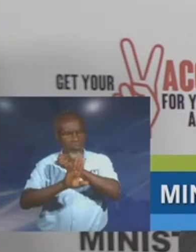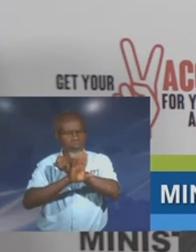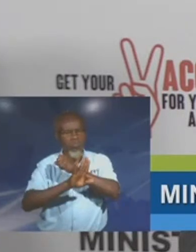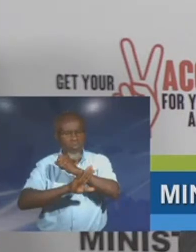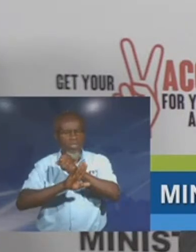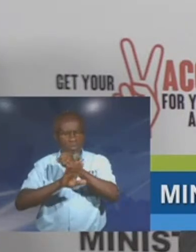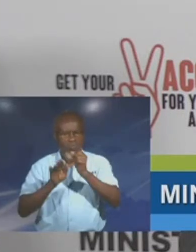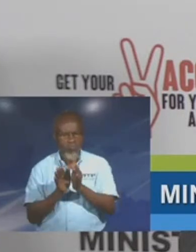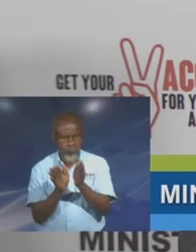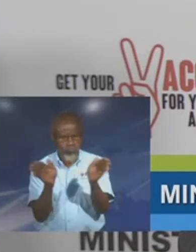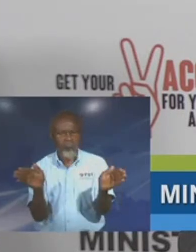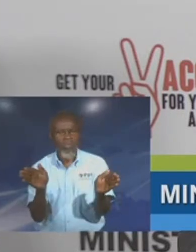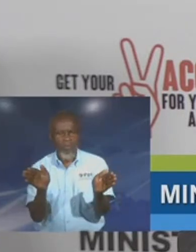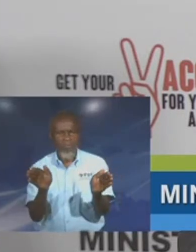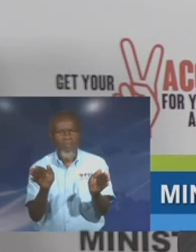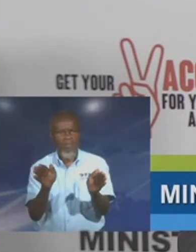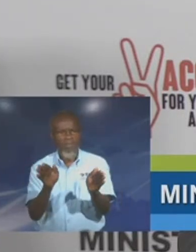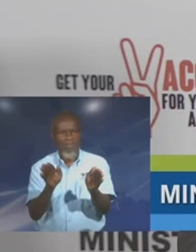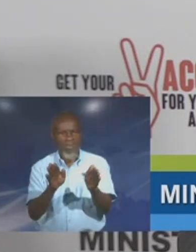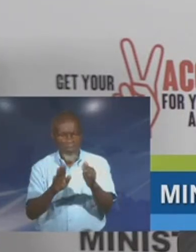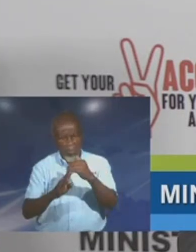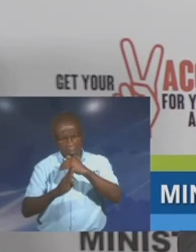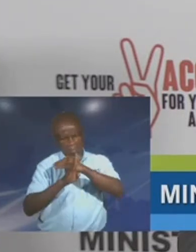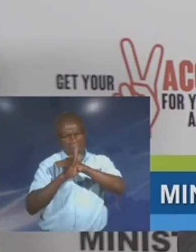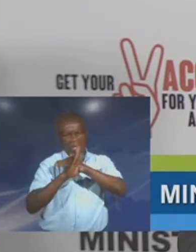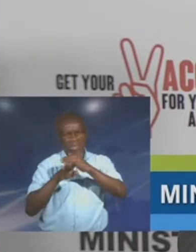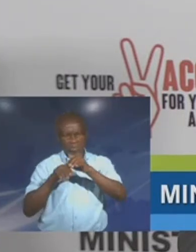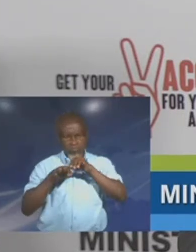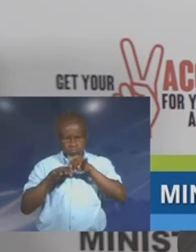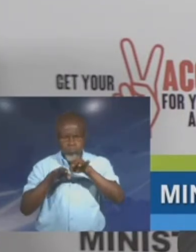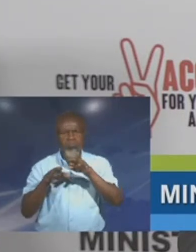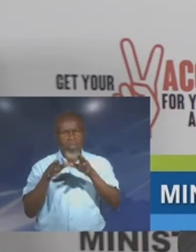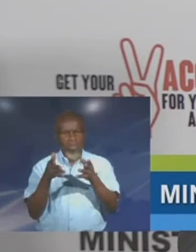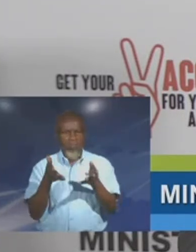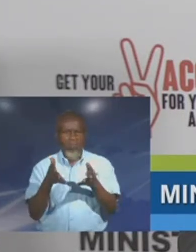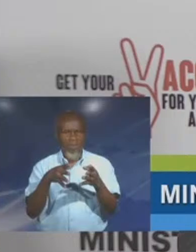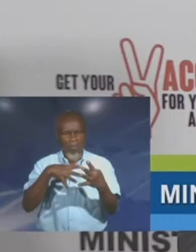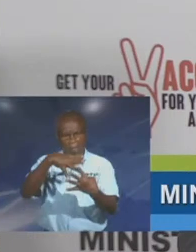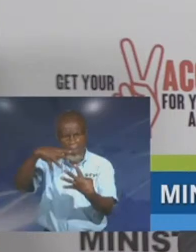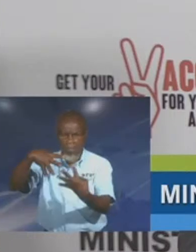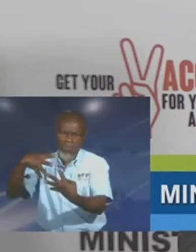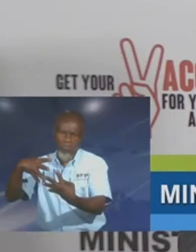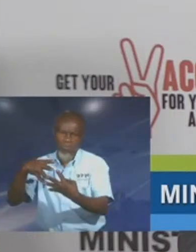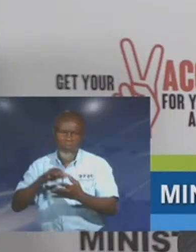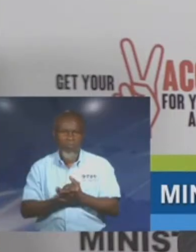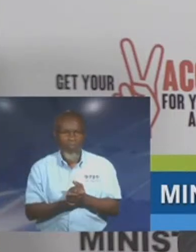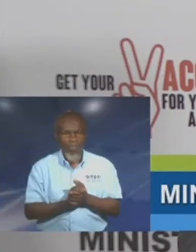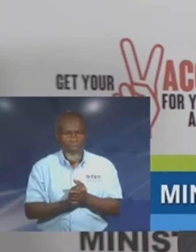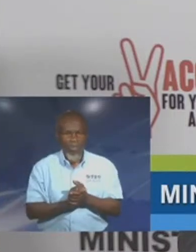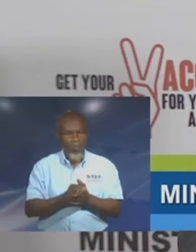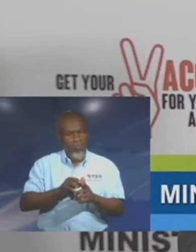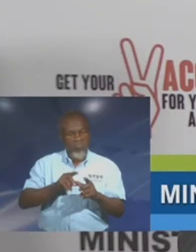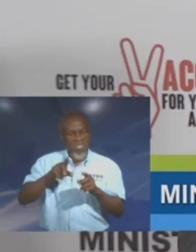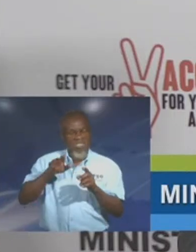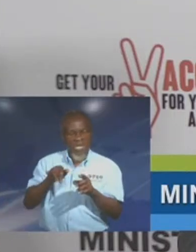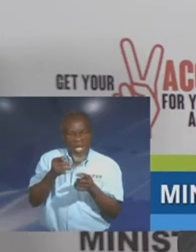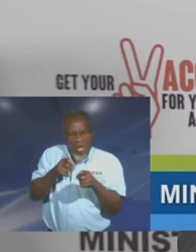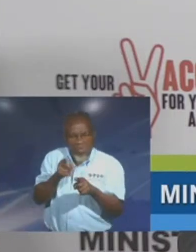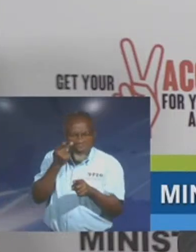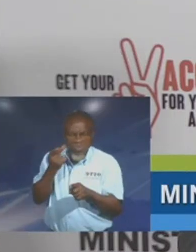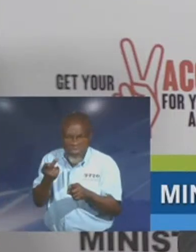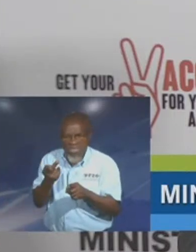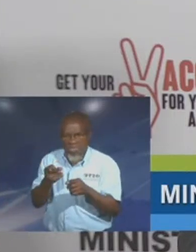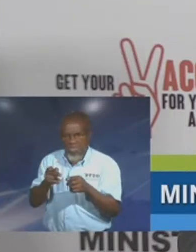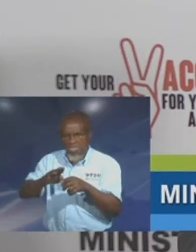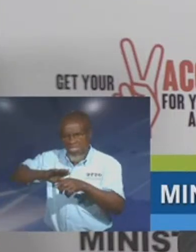can and prevent the spread of a disease. And that's why we have seen so many sublineages, and of course over time